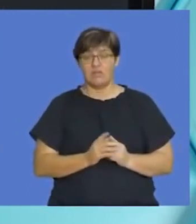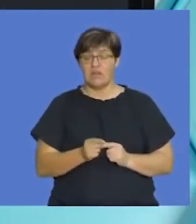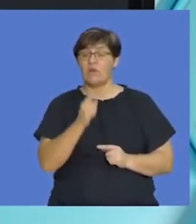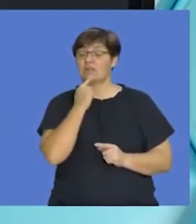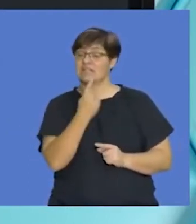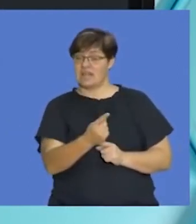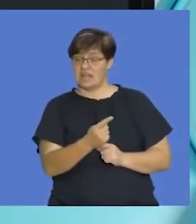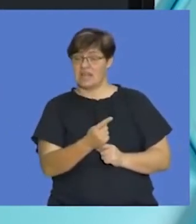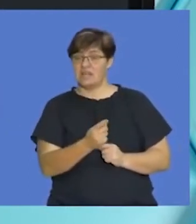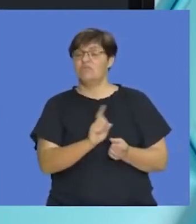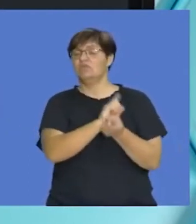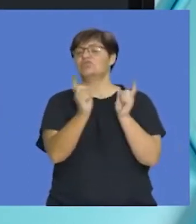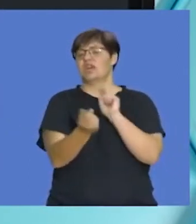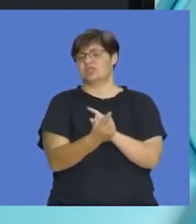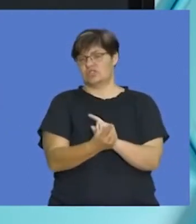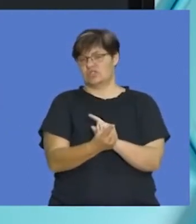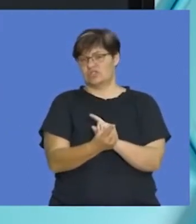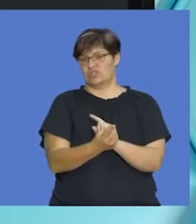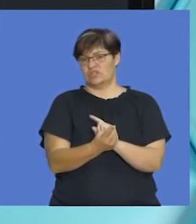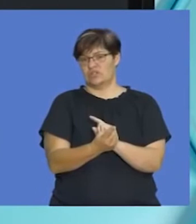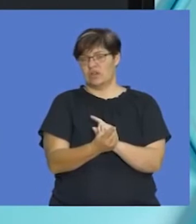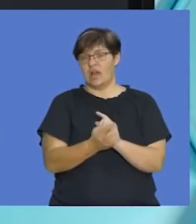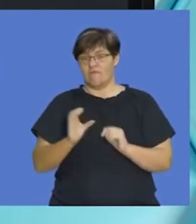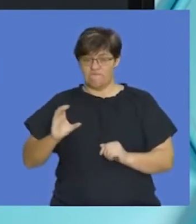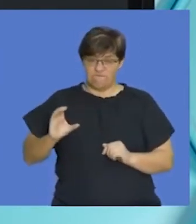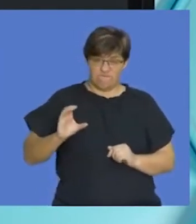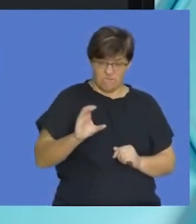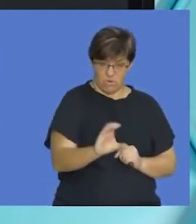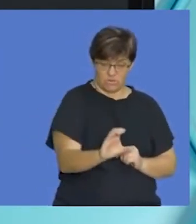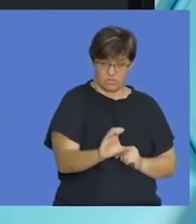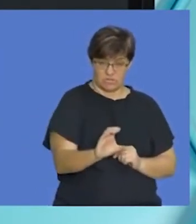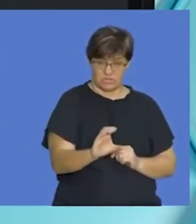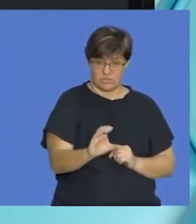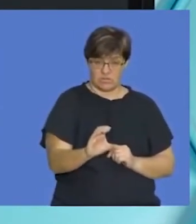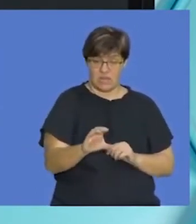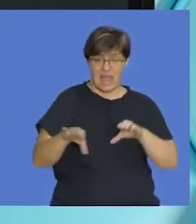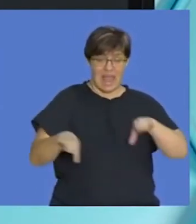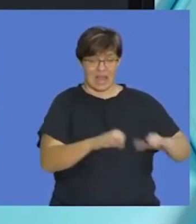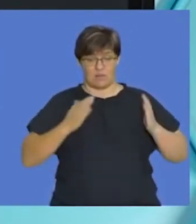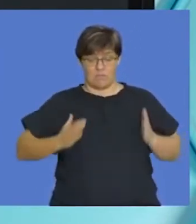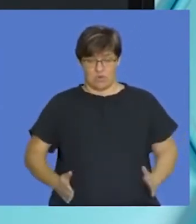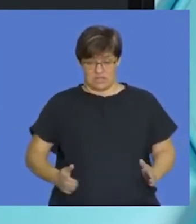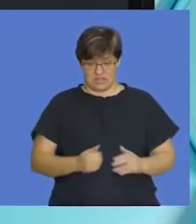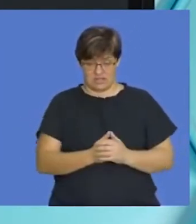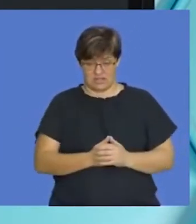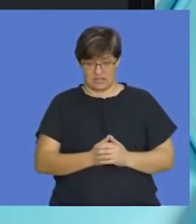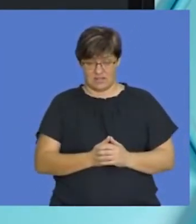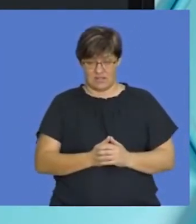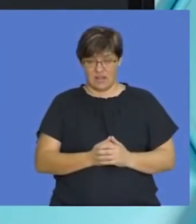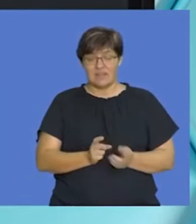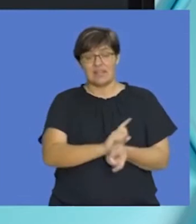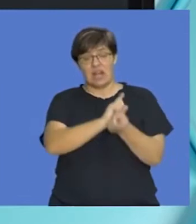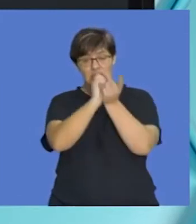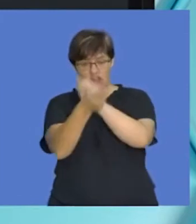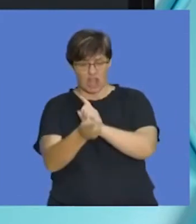we change, and they'll ask you this, if we change the way the forces act on a body,